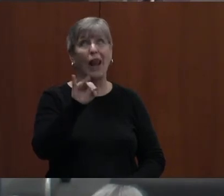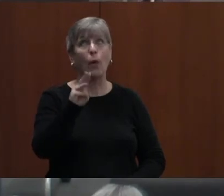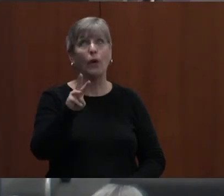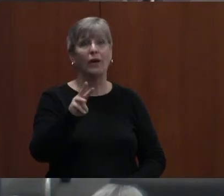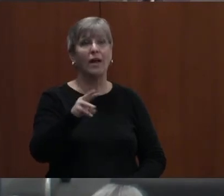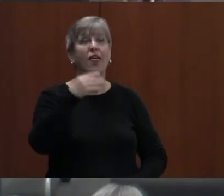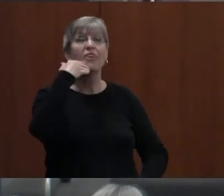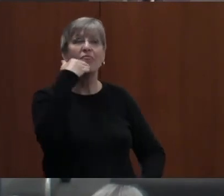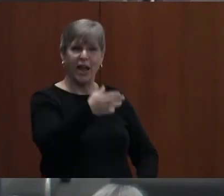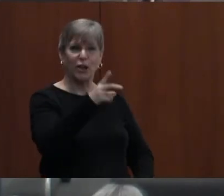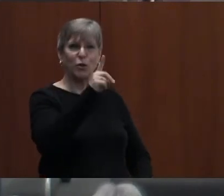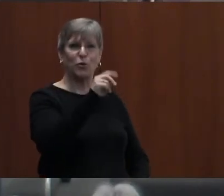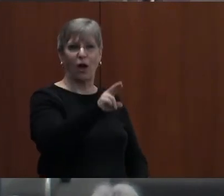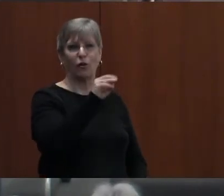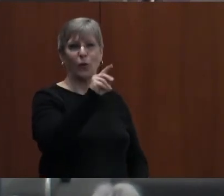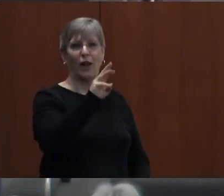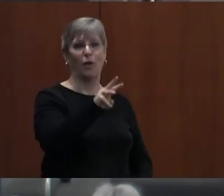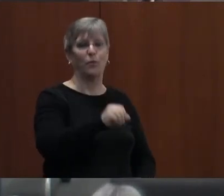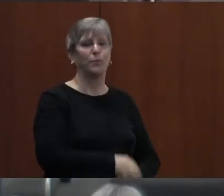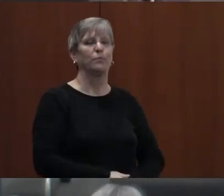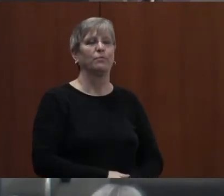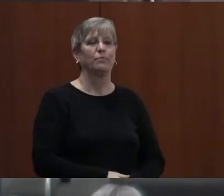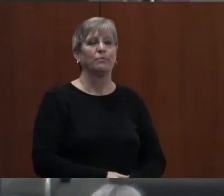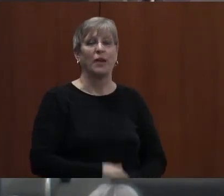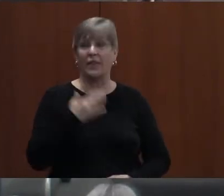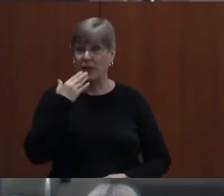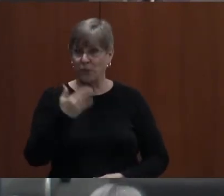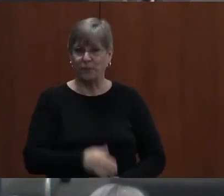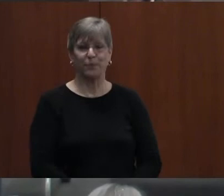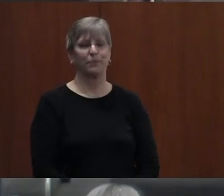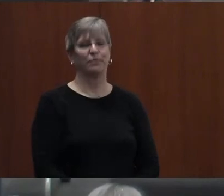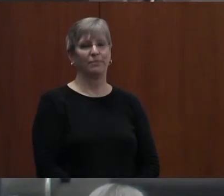Thank you, Dr. Willow. Thank you. Thank you very much.